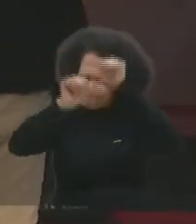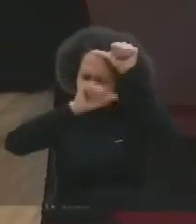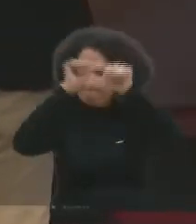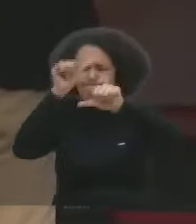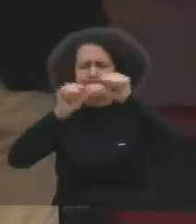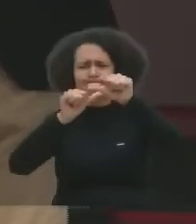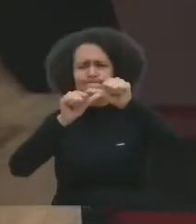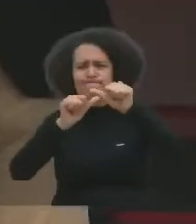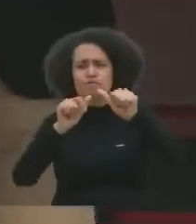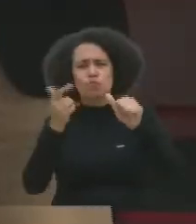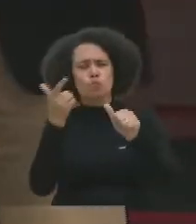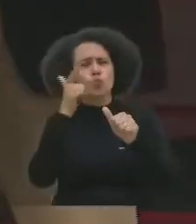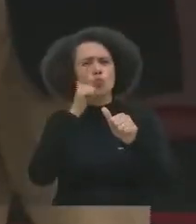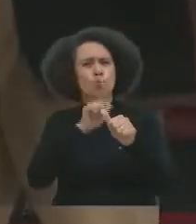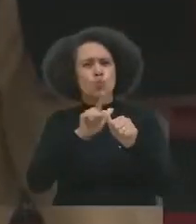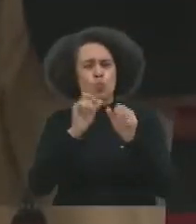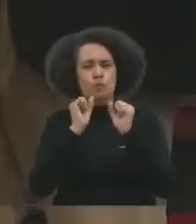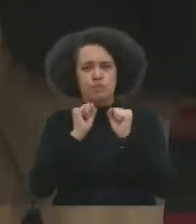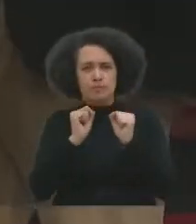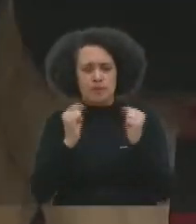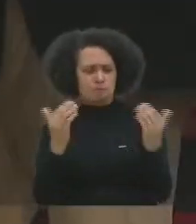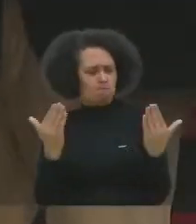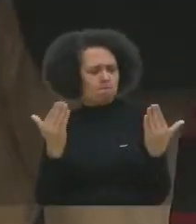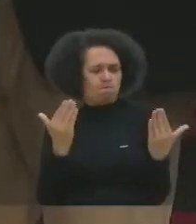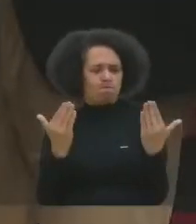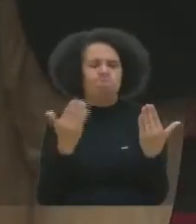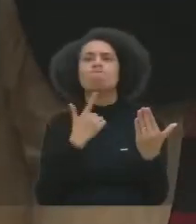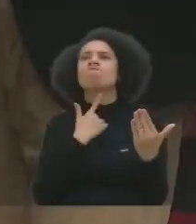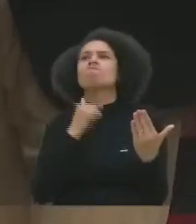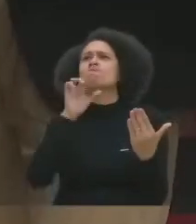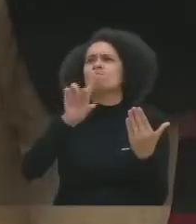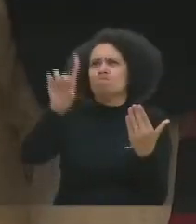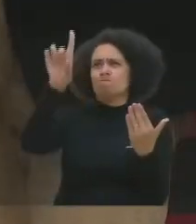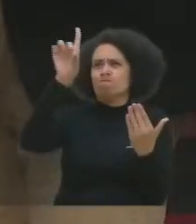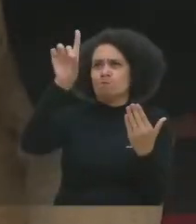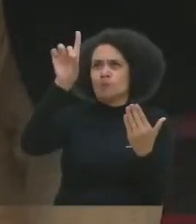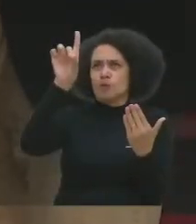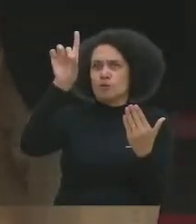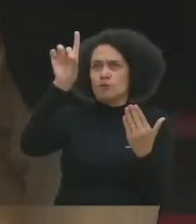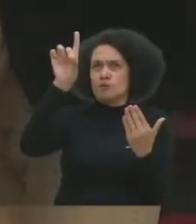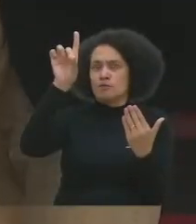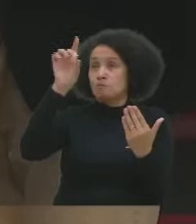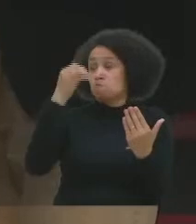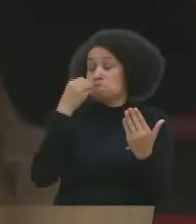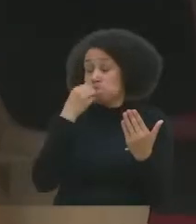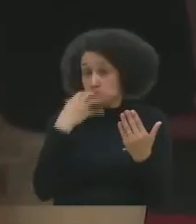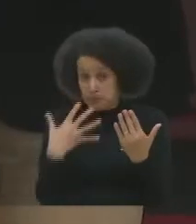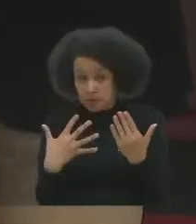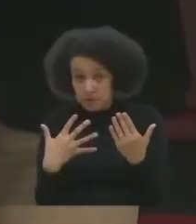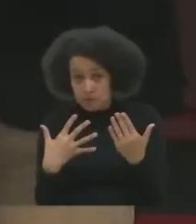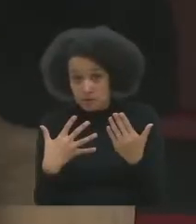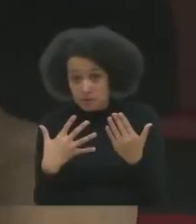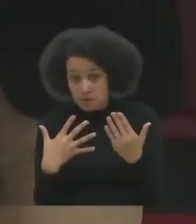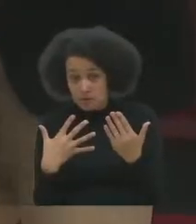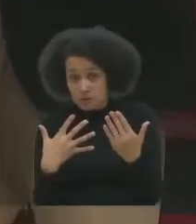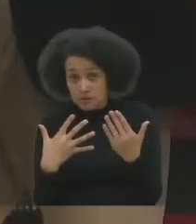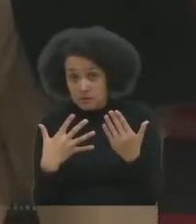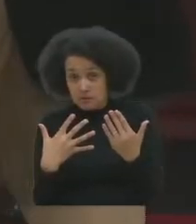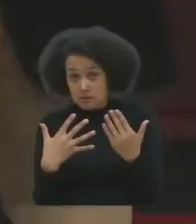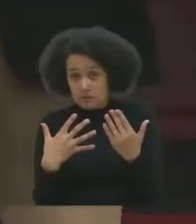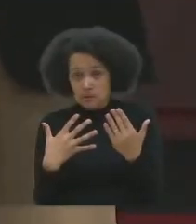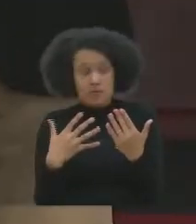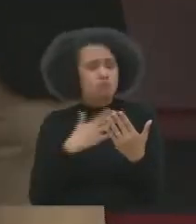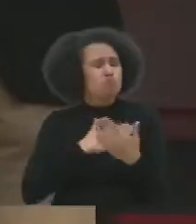will of God. Para que possais discernir qual é a vontade de Deus. That which is good. O que é bom, that which is pleasing to God, o que